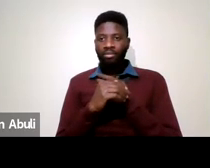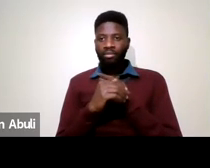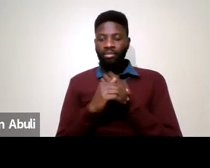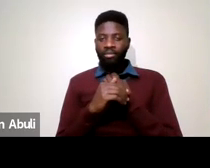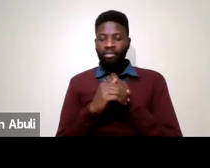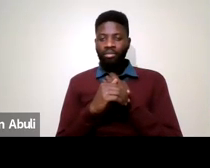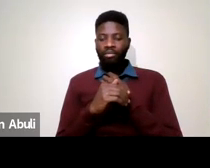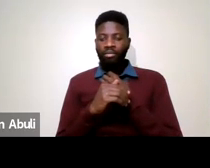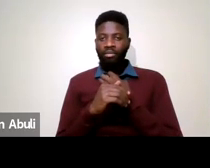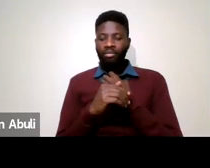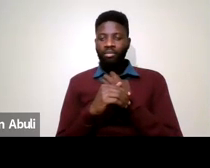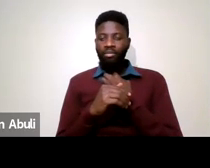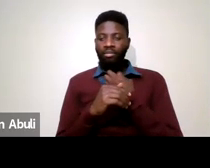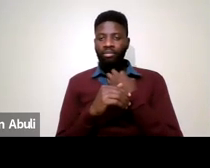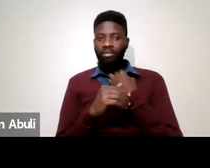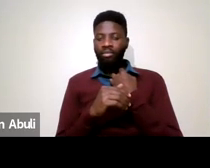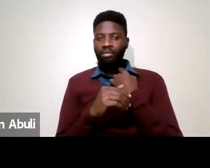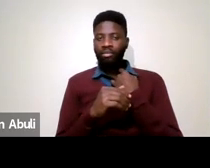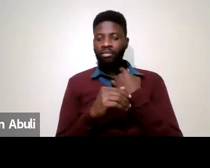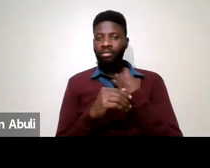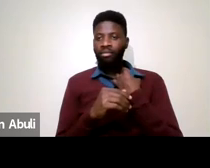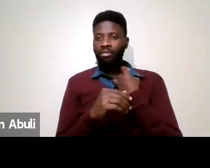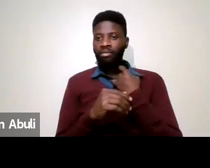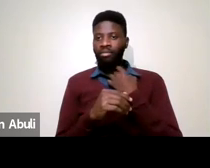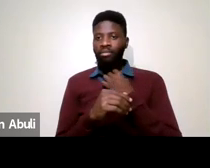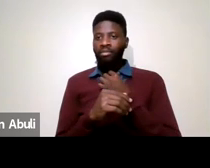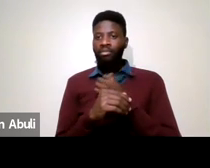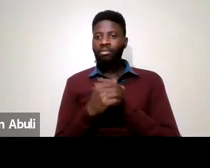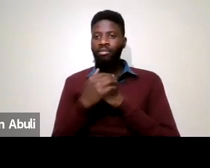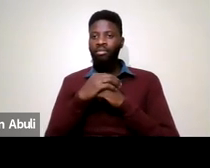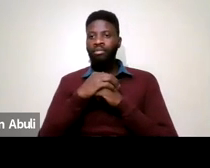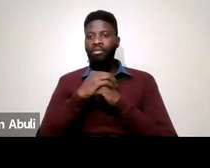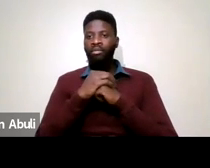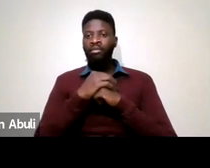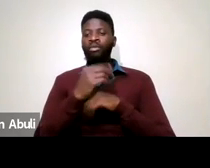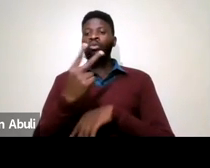Serious. All right. Let's get here 2 more